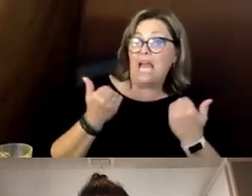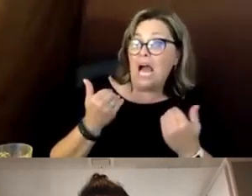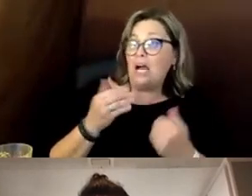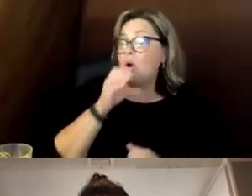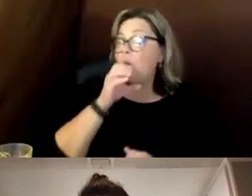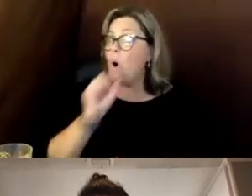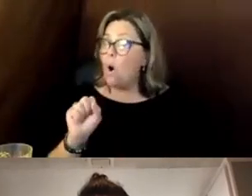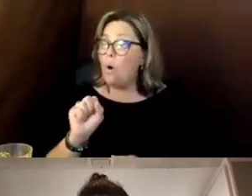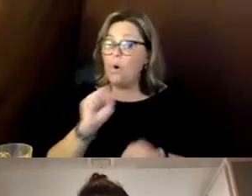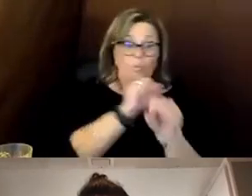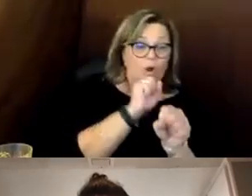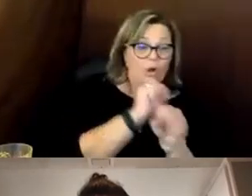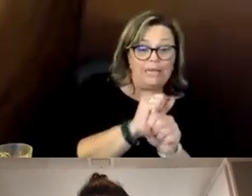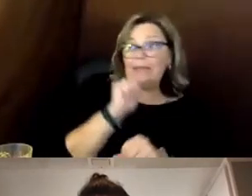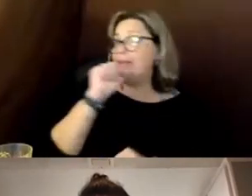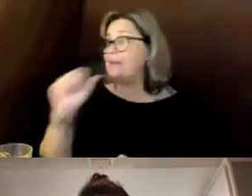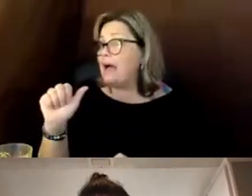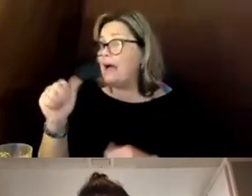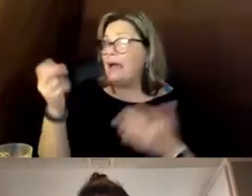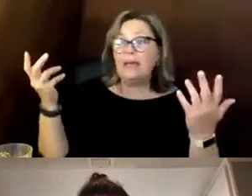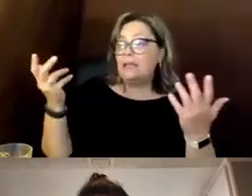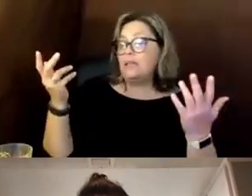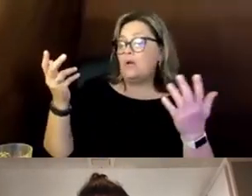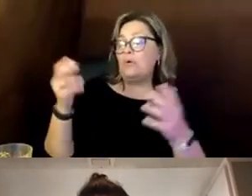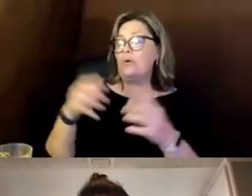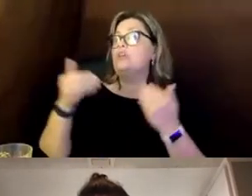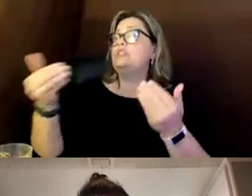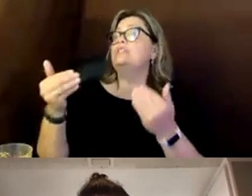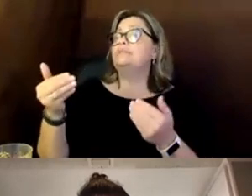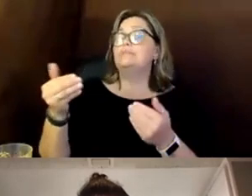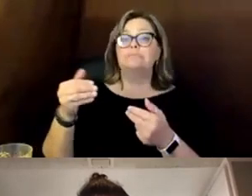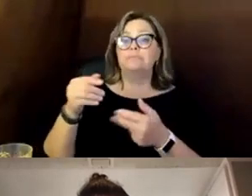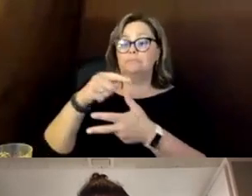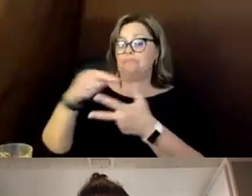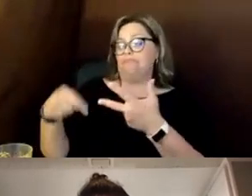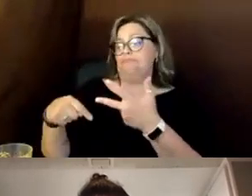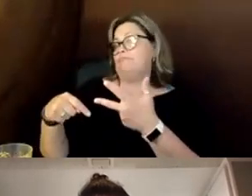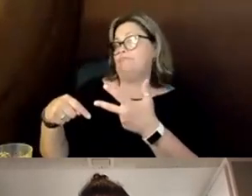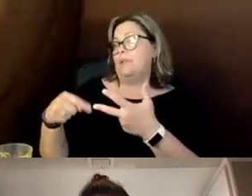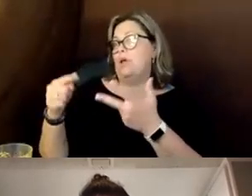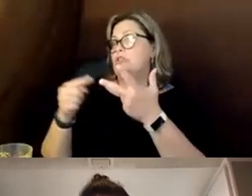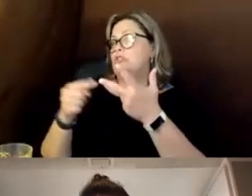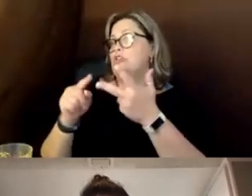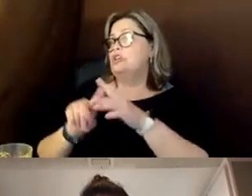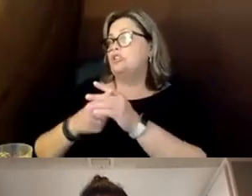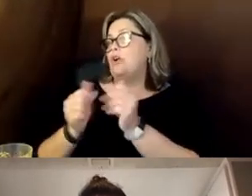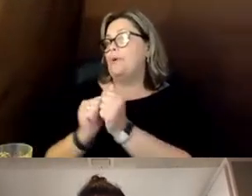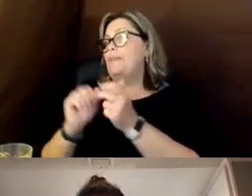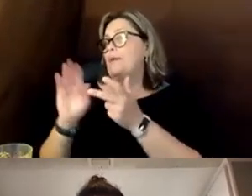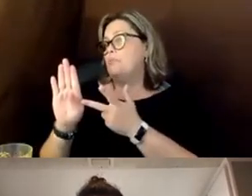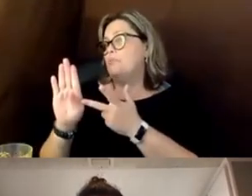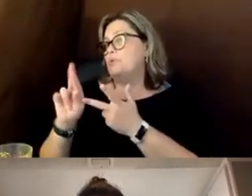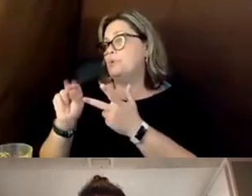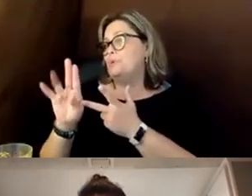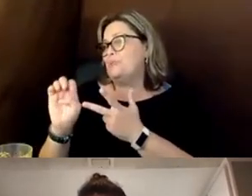in alphabetical order by name. Let's have you pop in first, Bruce, and then we'll follow that with Deborah and Tammy.